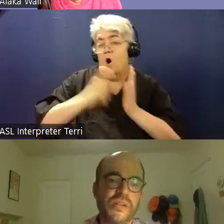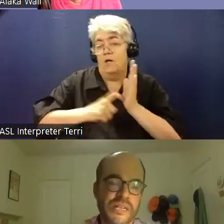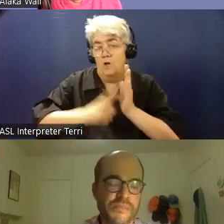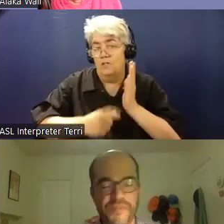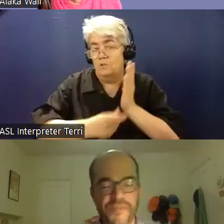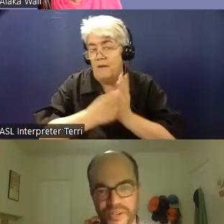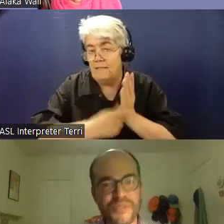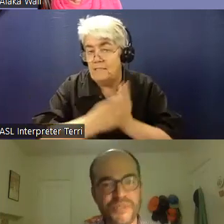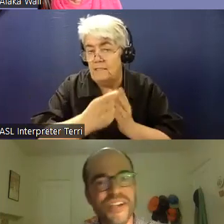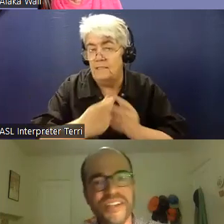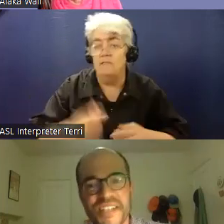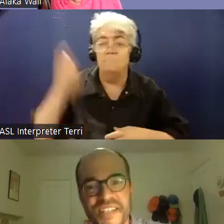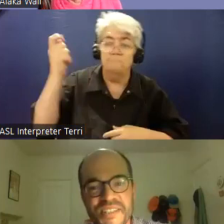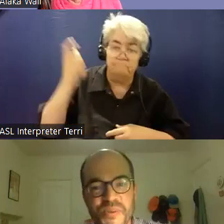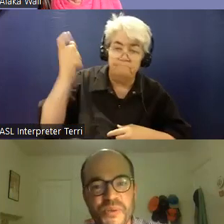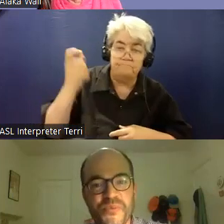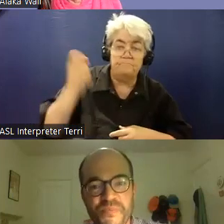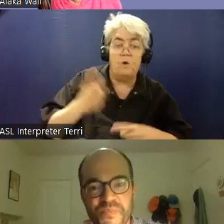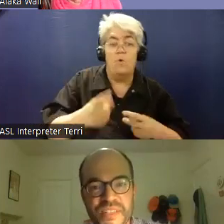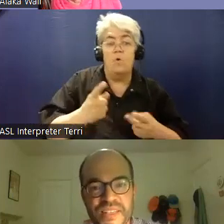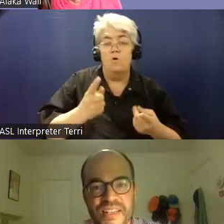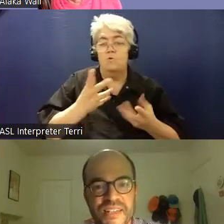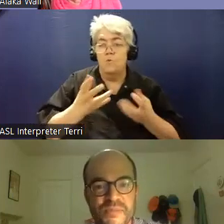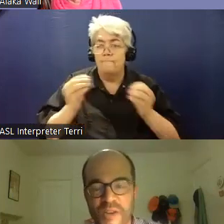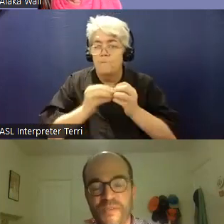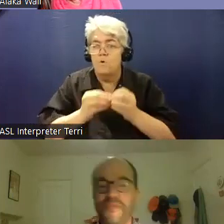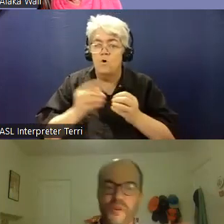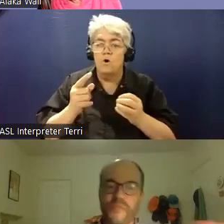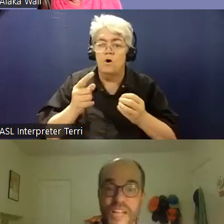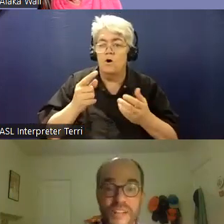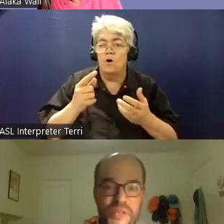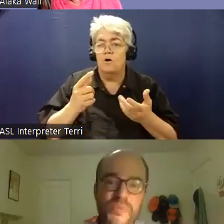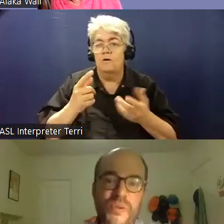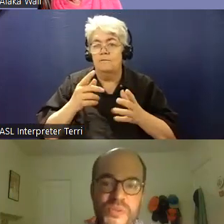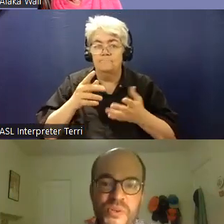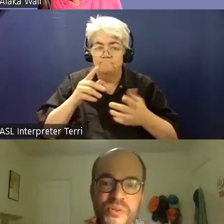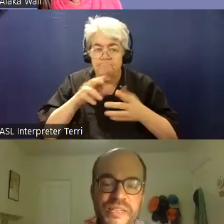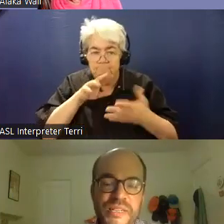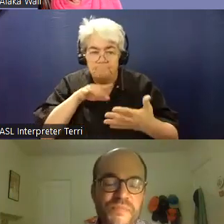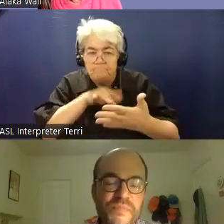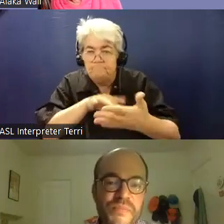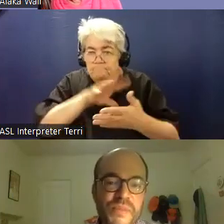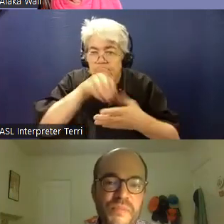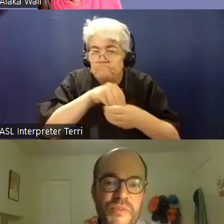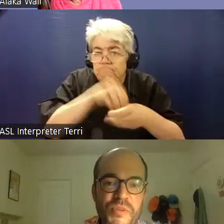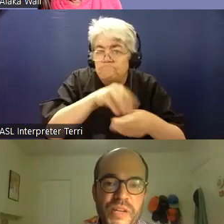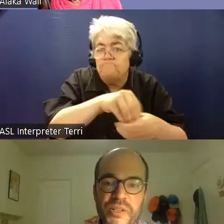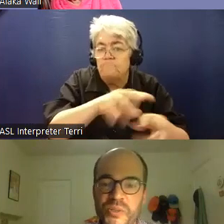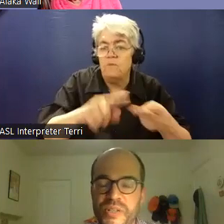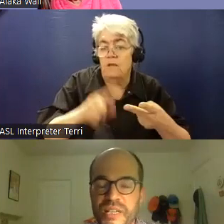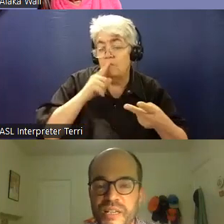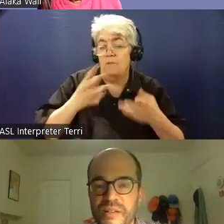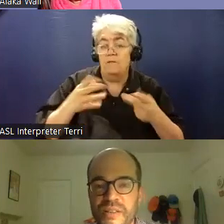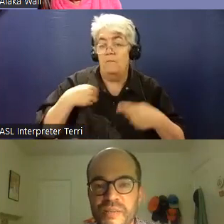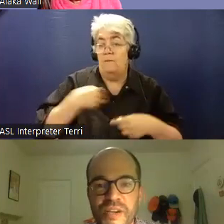or if you're into more sort of rarefied forms of scholarship, also membership might